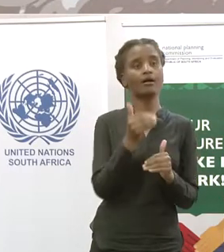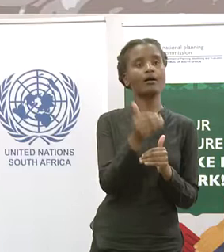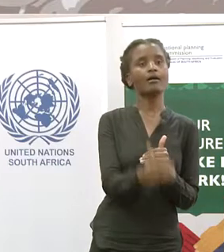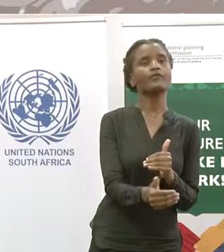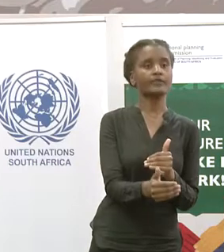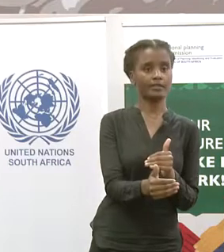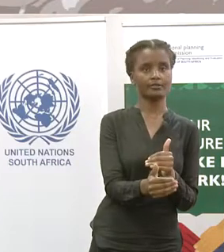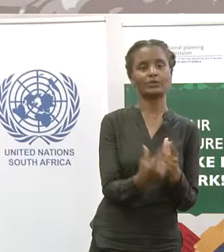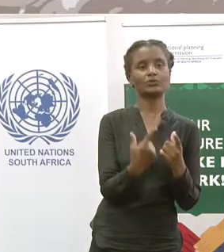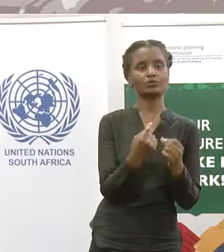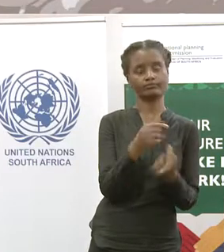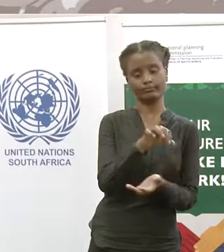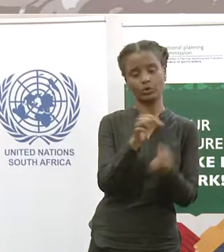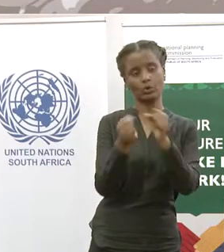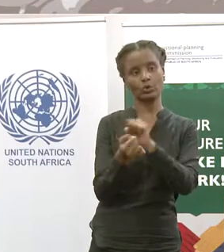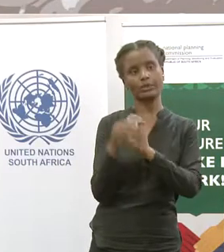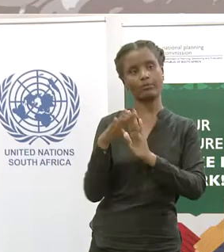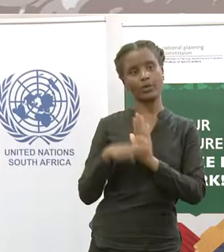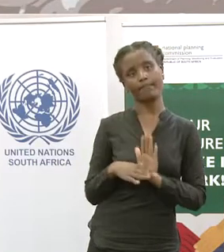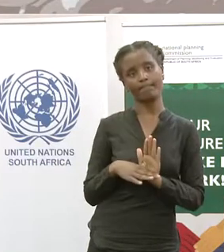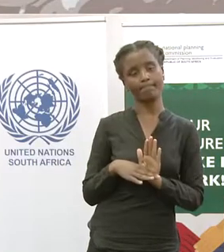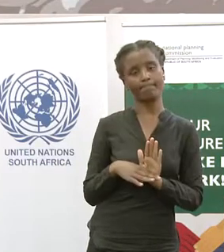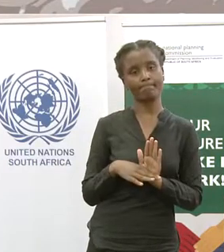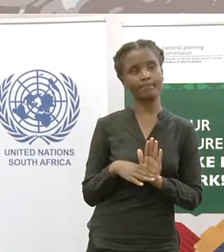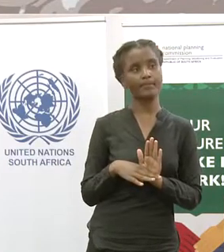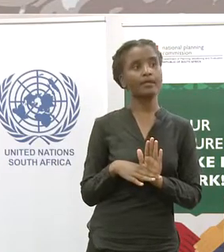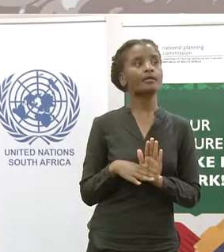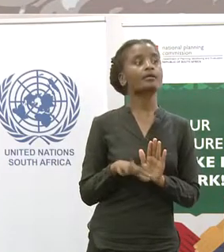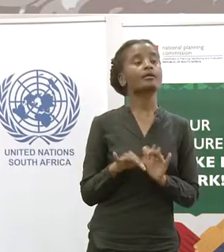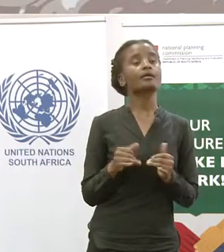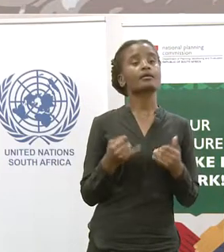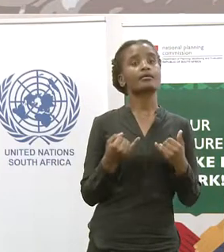the closing of the program. So with that outline, I'd like to